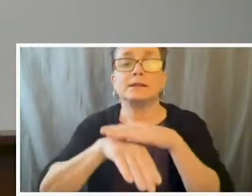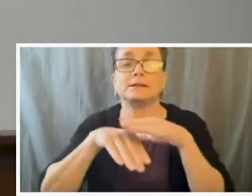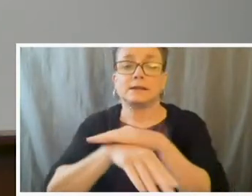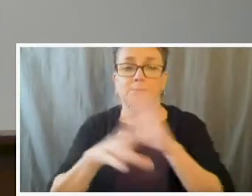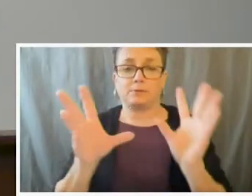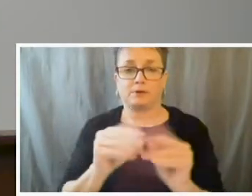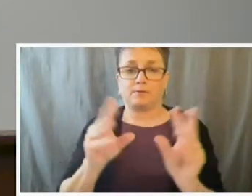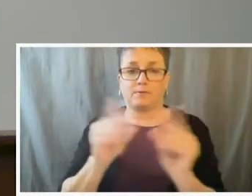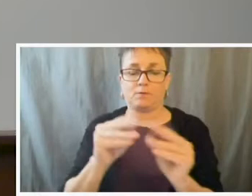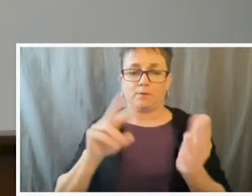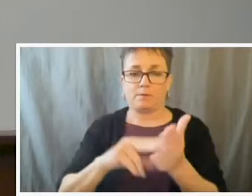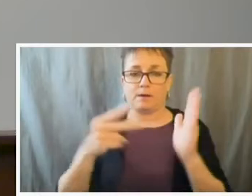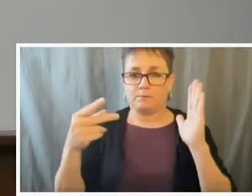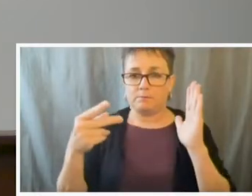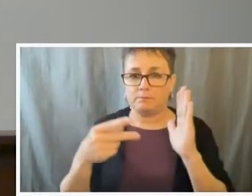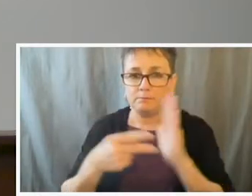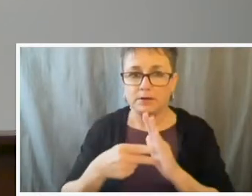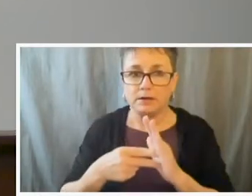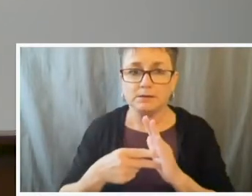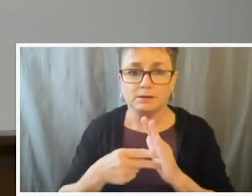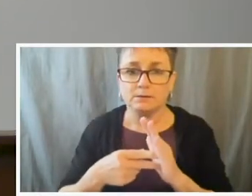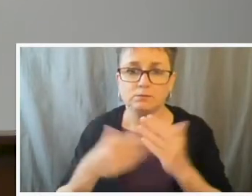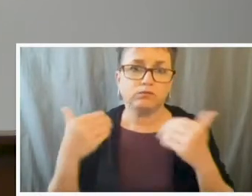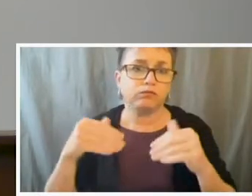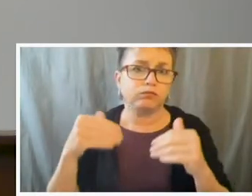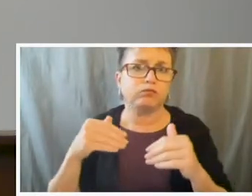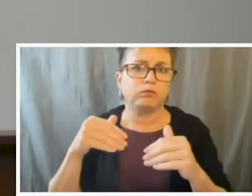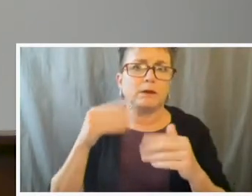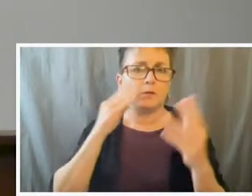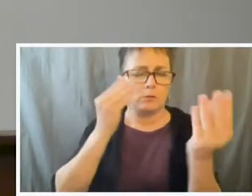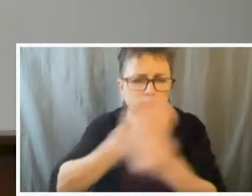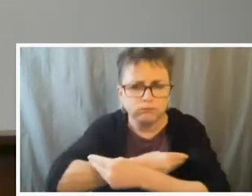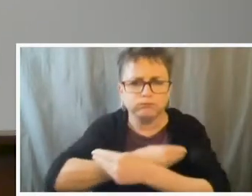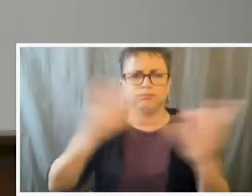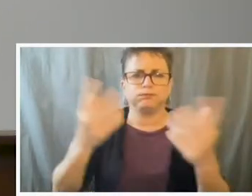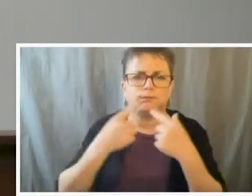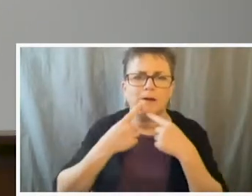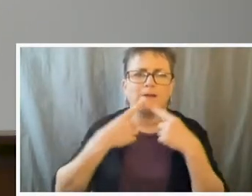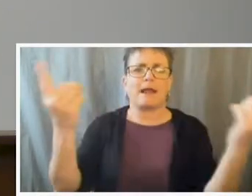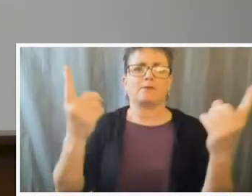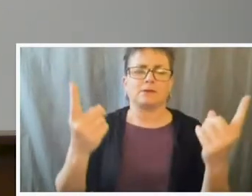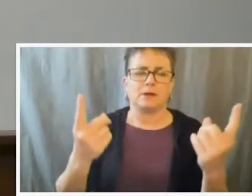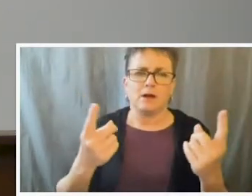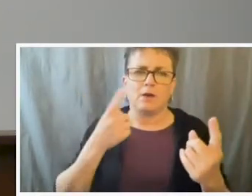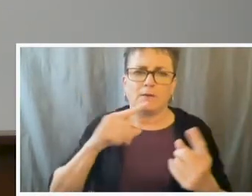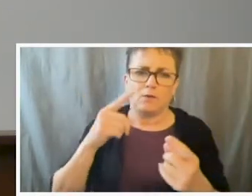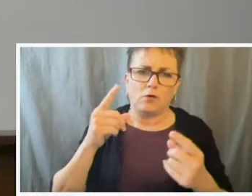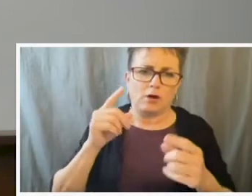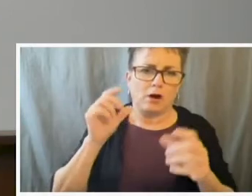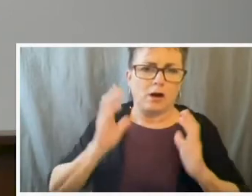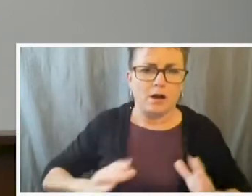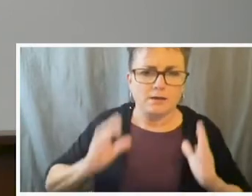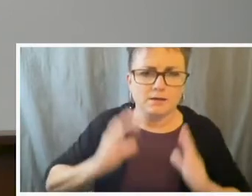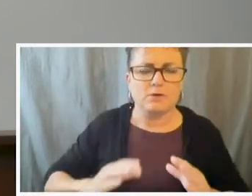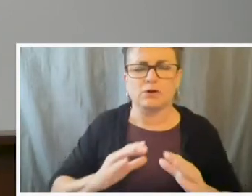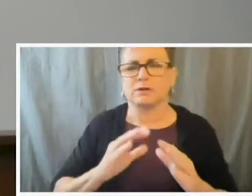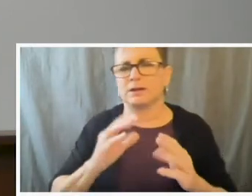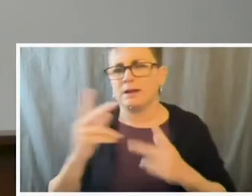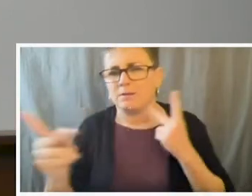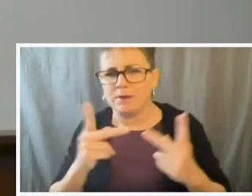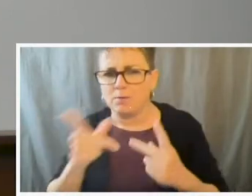saying in a loud and unmistakable voice to our customers with disabilities and their allies and advocates that we see and value